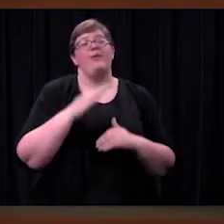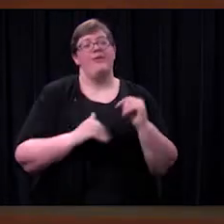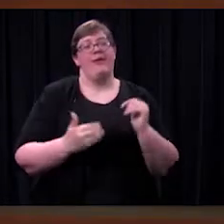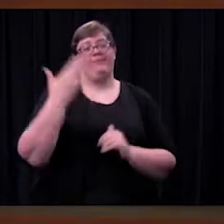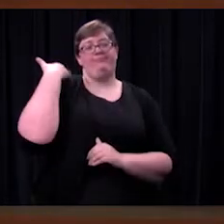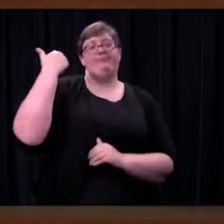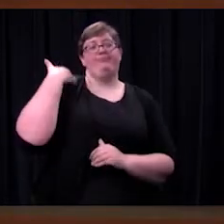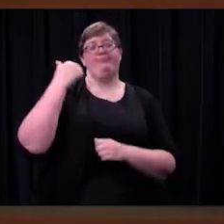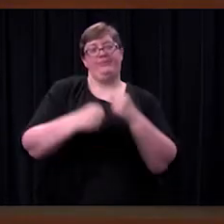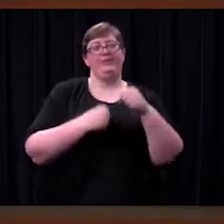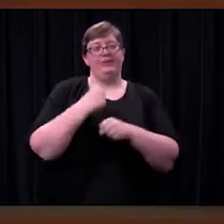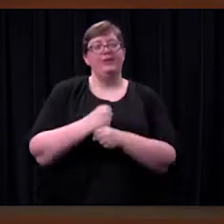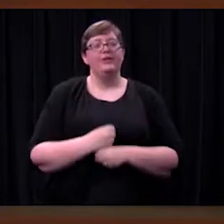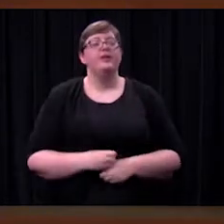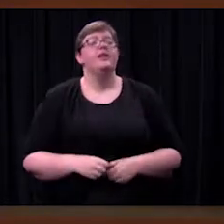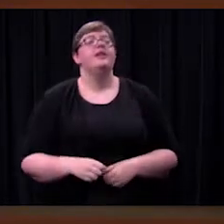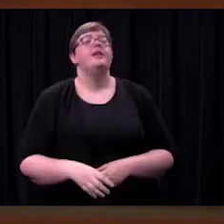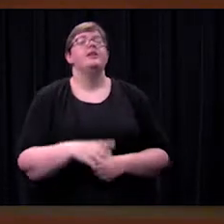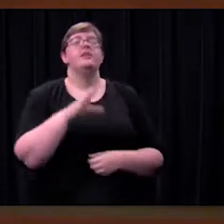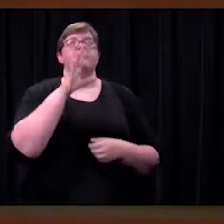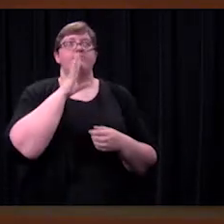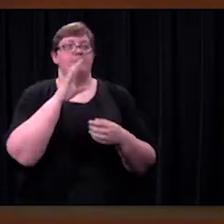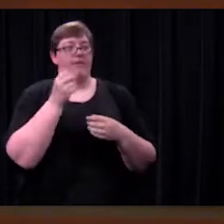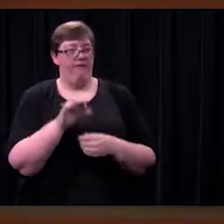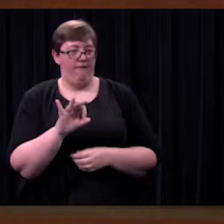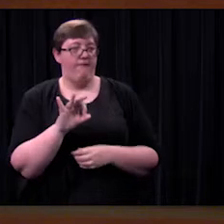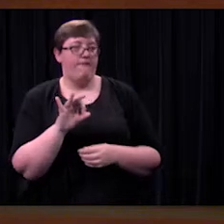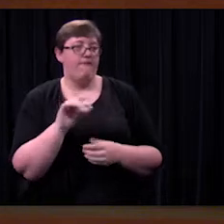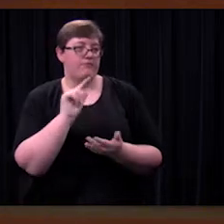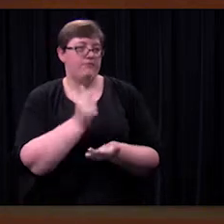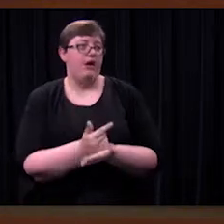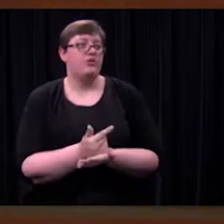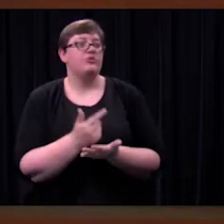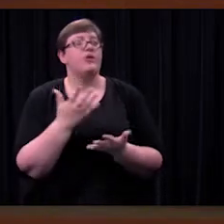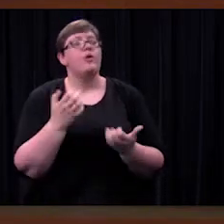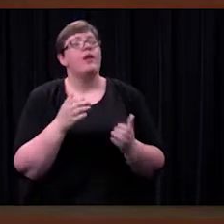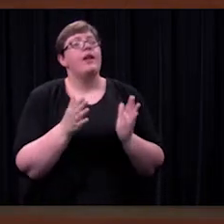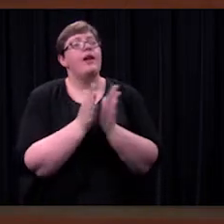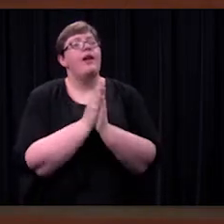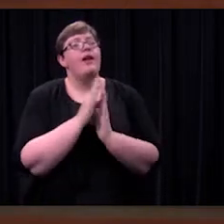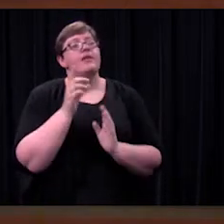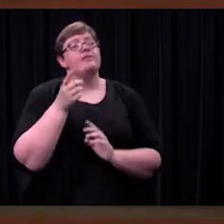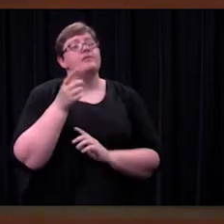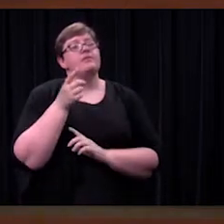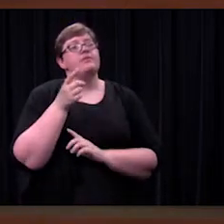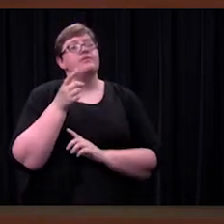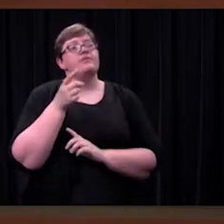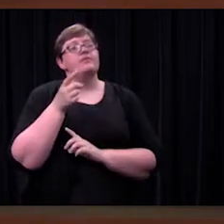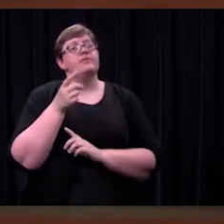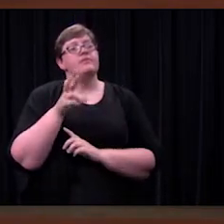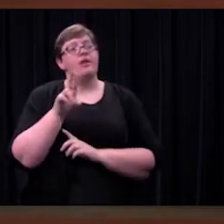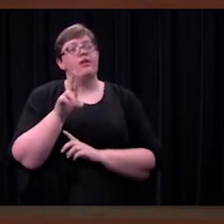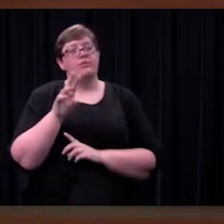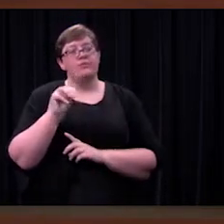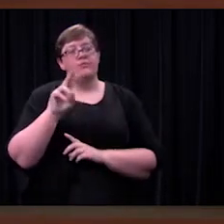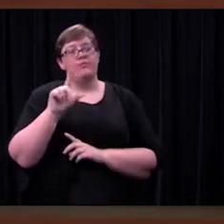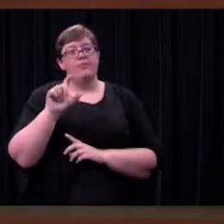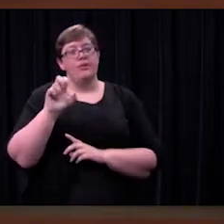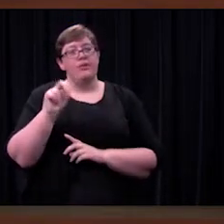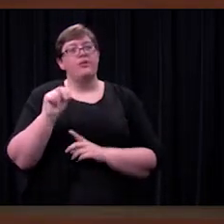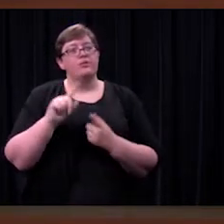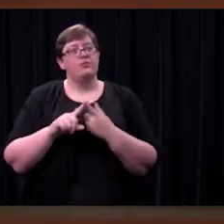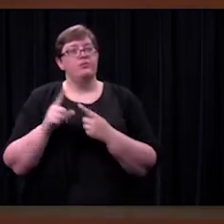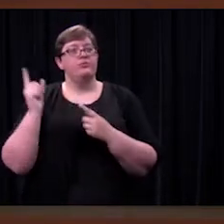Okay. Speaking of graduation, I'm going to ask Dr. McMullen to come to the podium real quick to talk a little bit